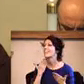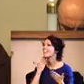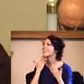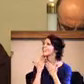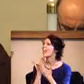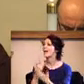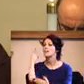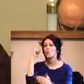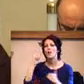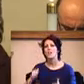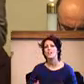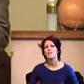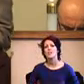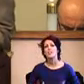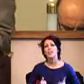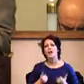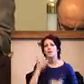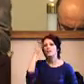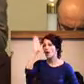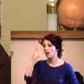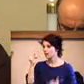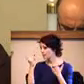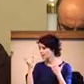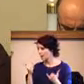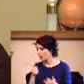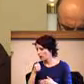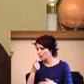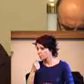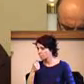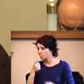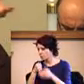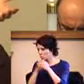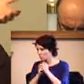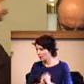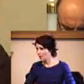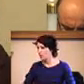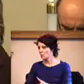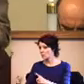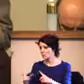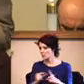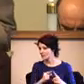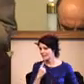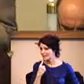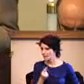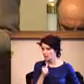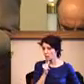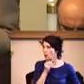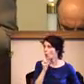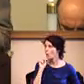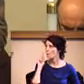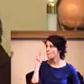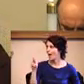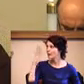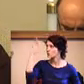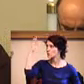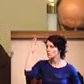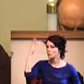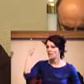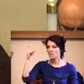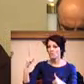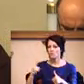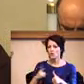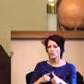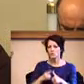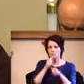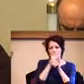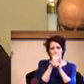God now I pray that the words that have come from my mouth might not return to you without blessing us empowering us helping us